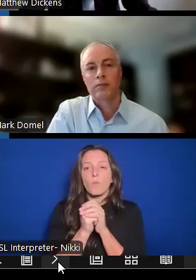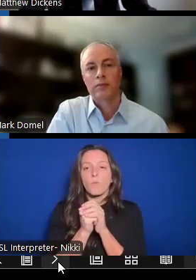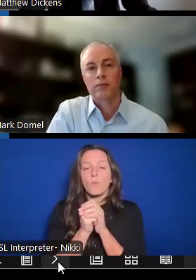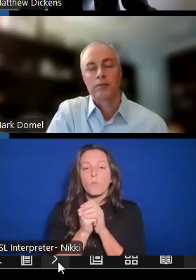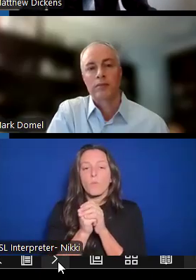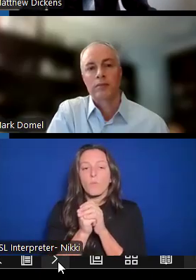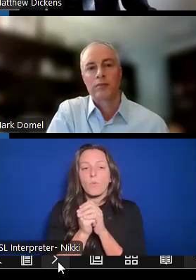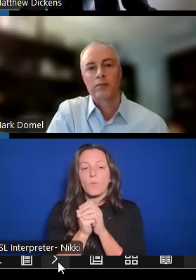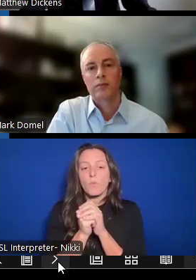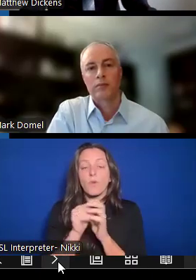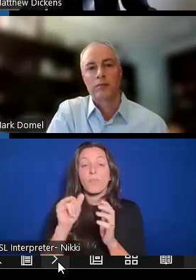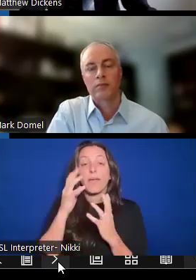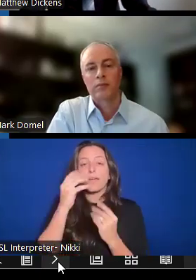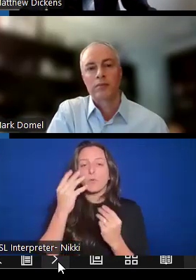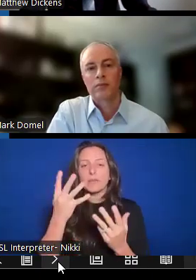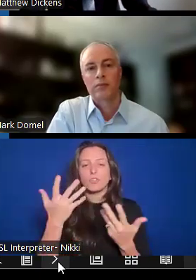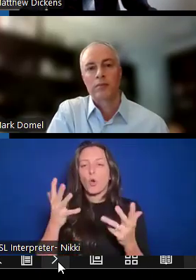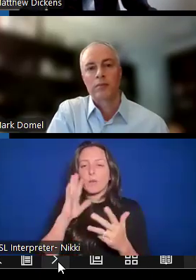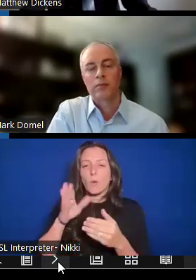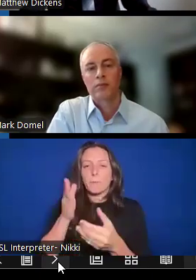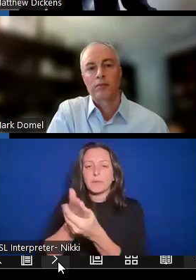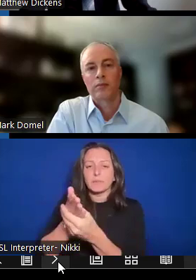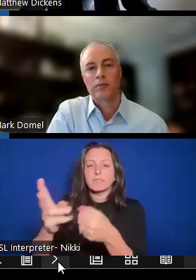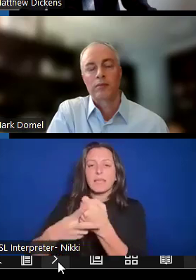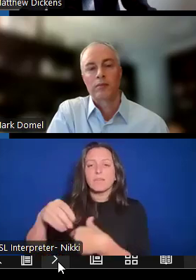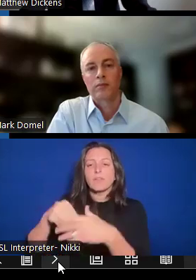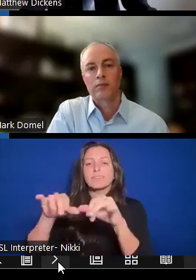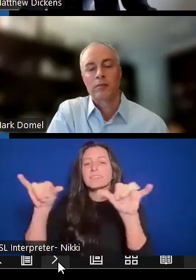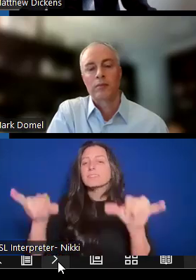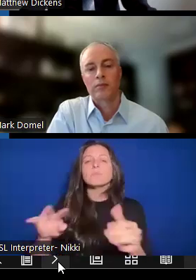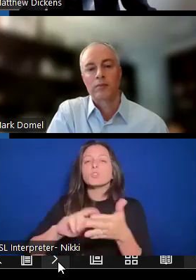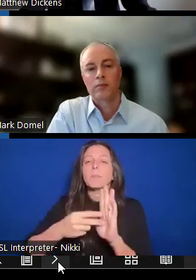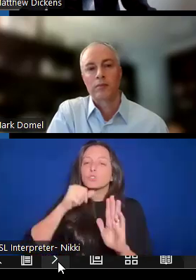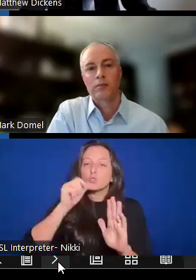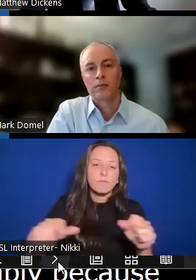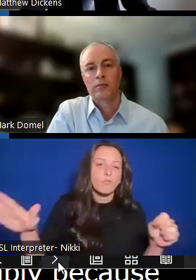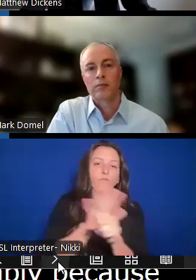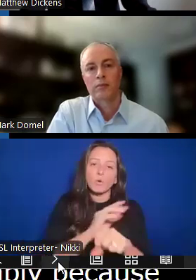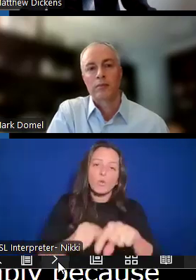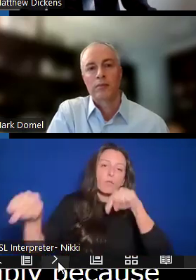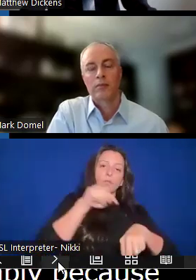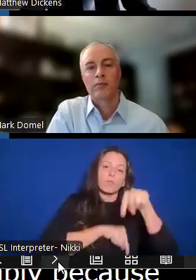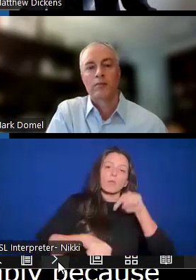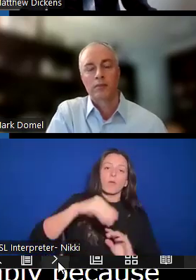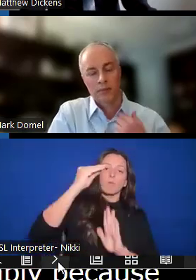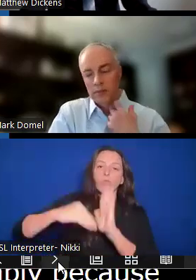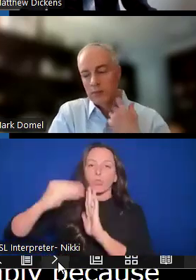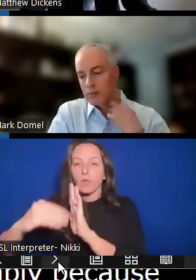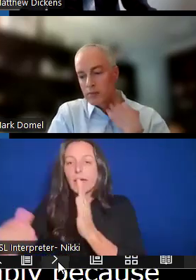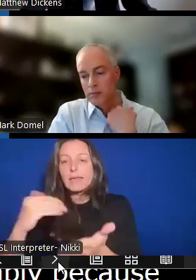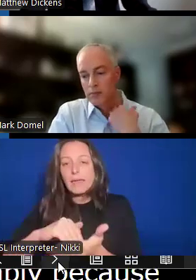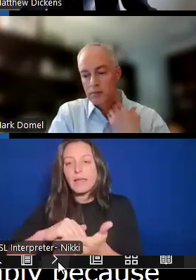your information will already be in the system, so it won't take as long, even though a full application is only taking about 10 to 15 minutes per